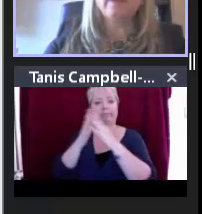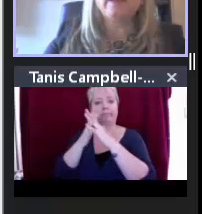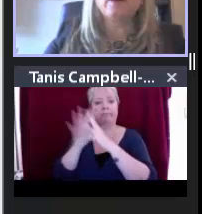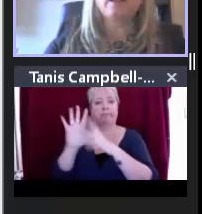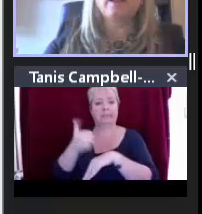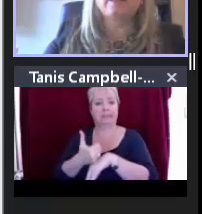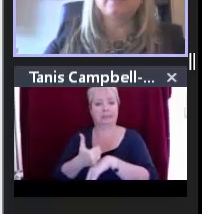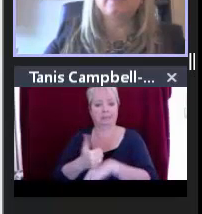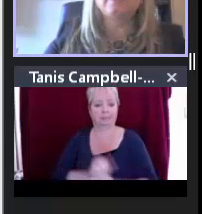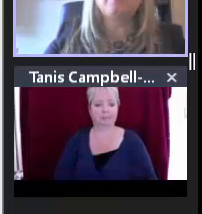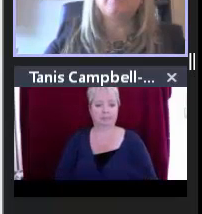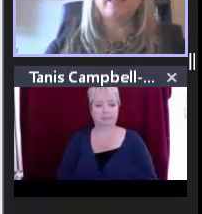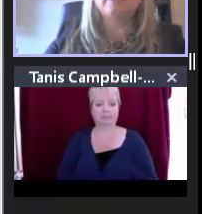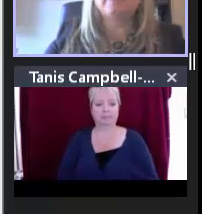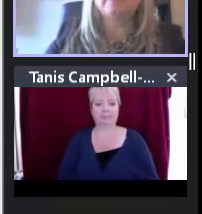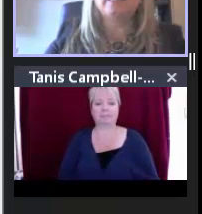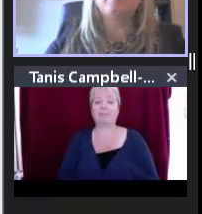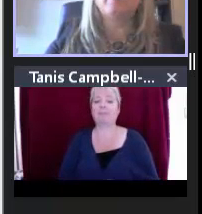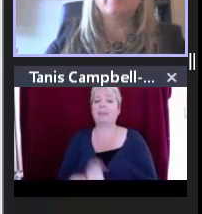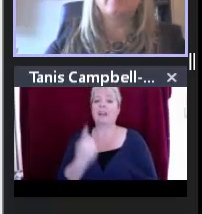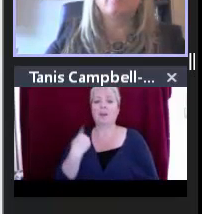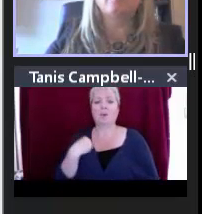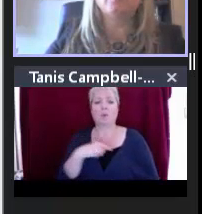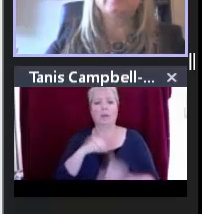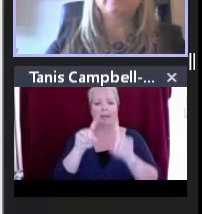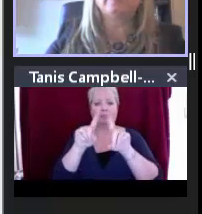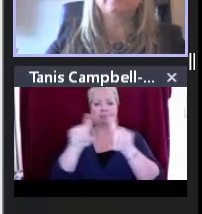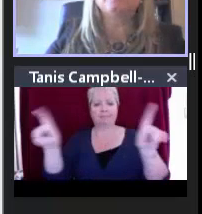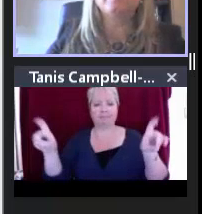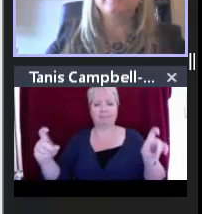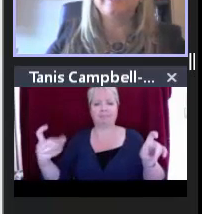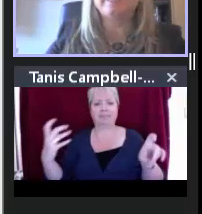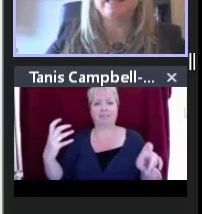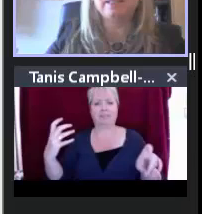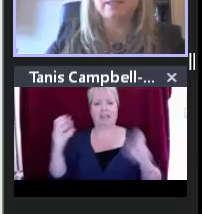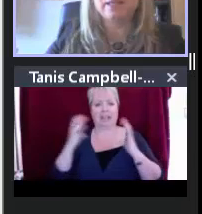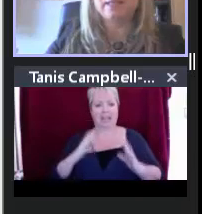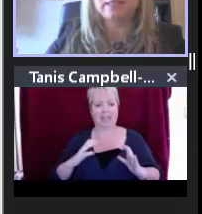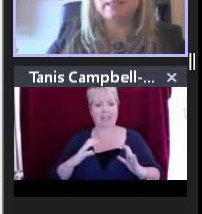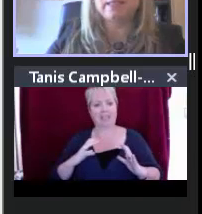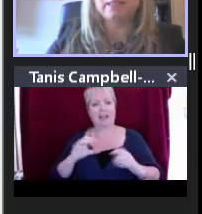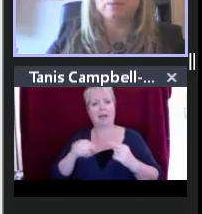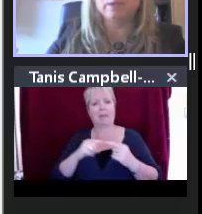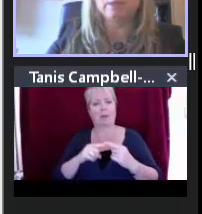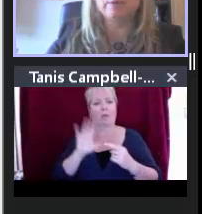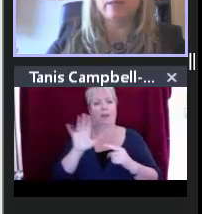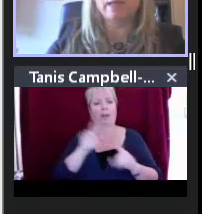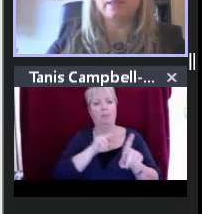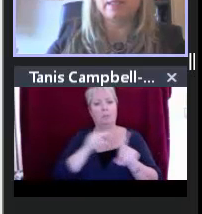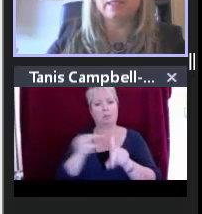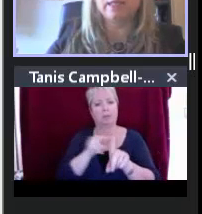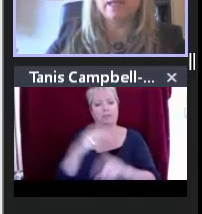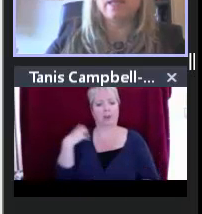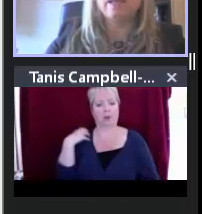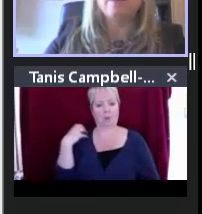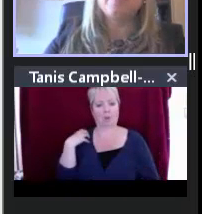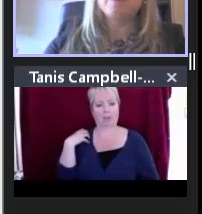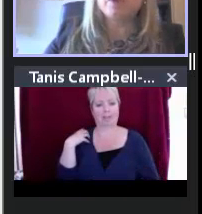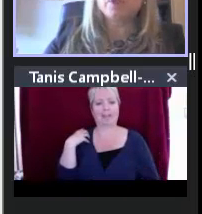When we surveyed our clients, this is what they had to say about our coaches, and it's really neat to see these words